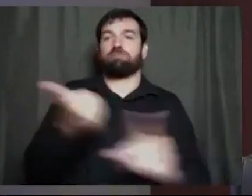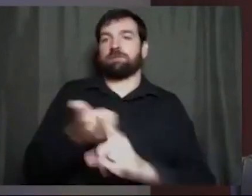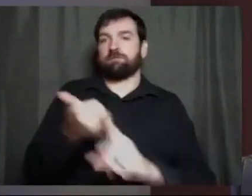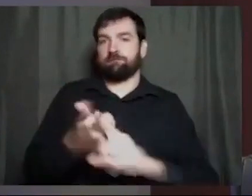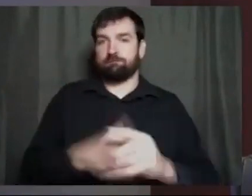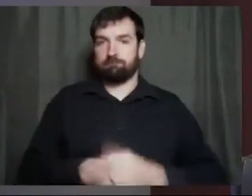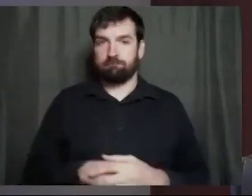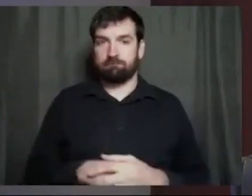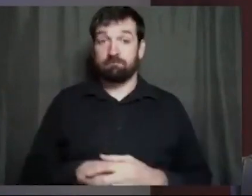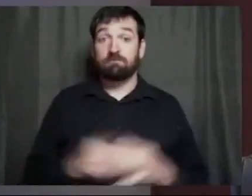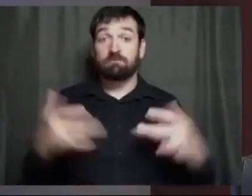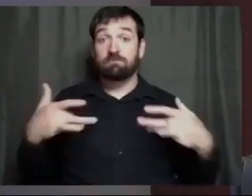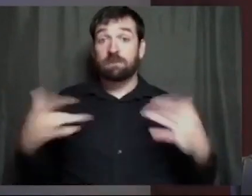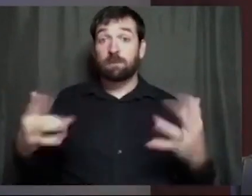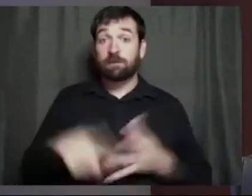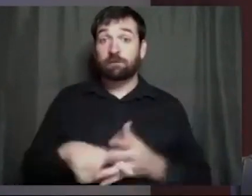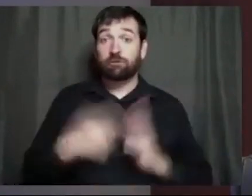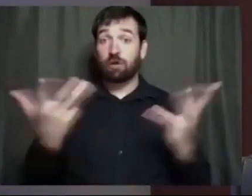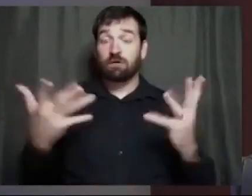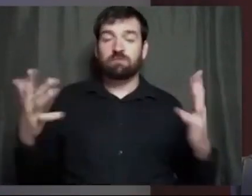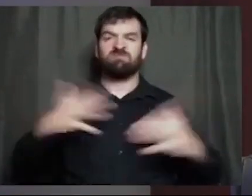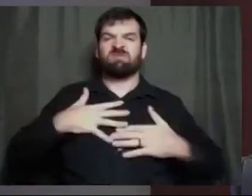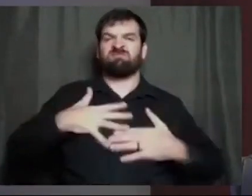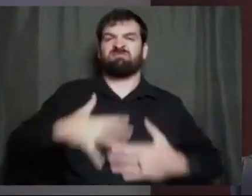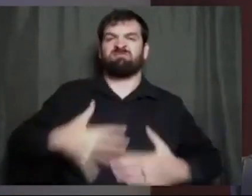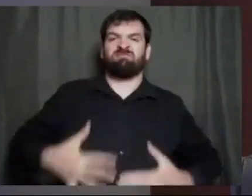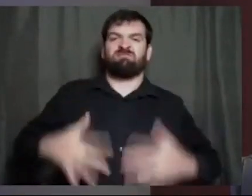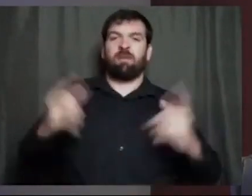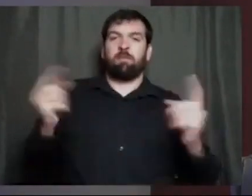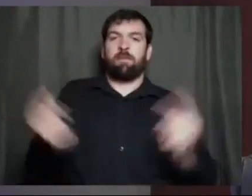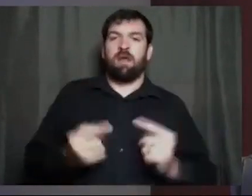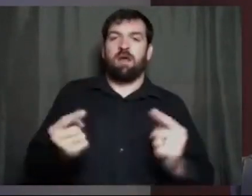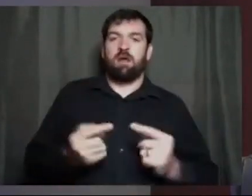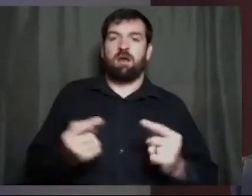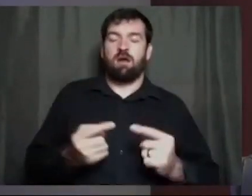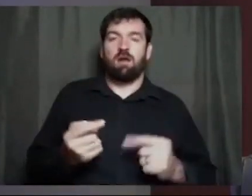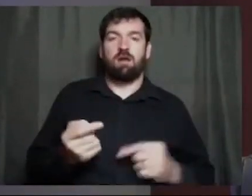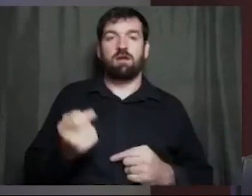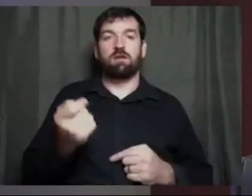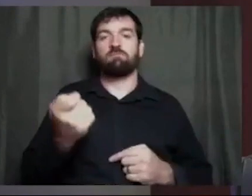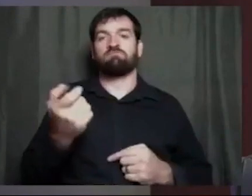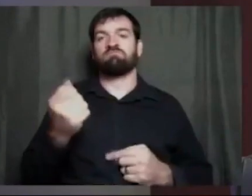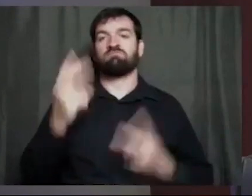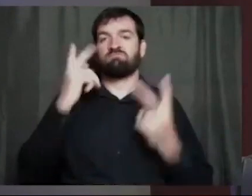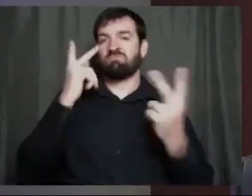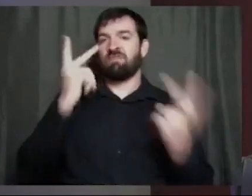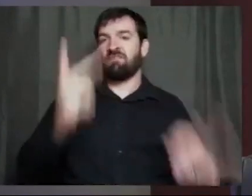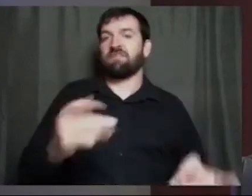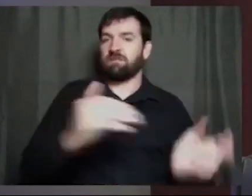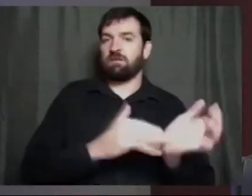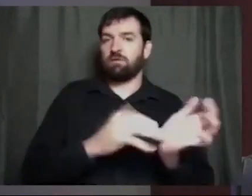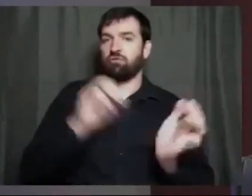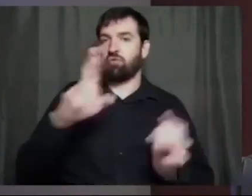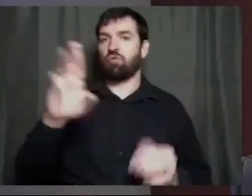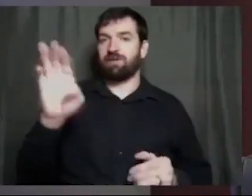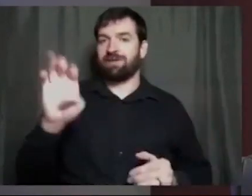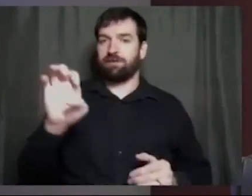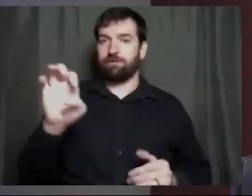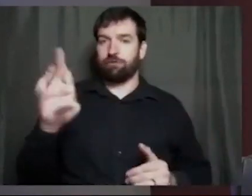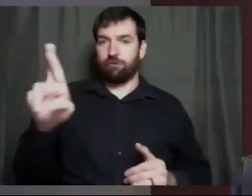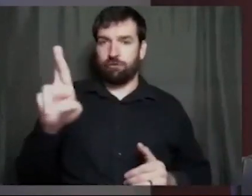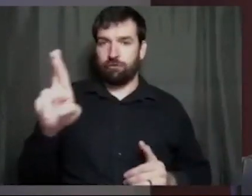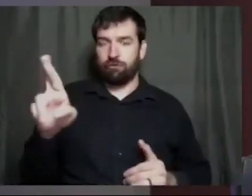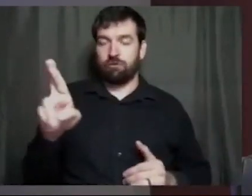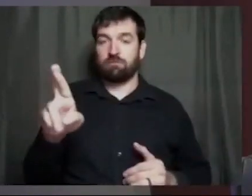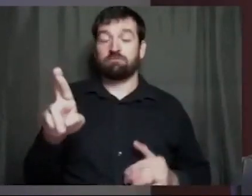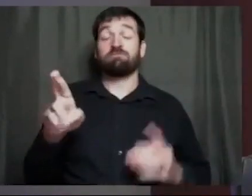with a little bit of chest pain, sometimes prompting a doctor visit or an ER visit, and can be generally